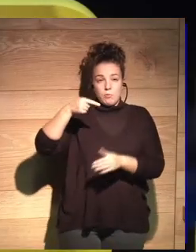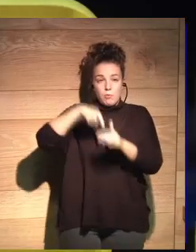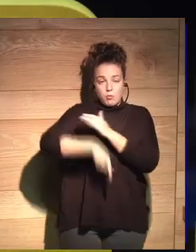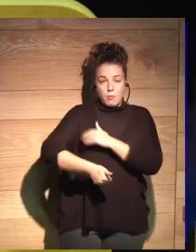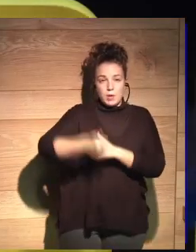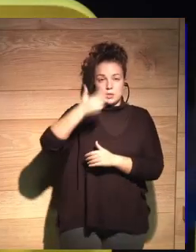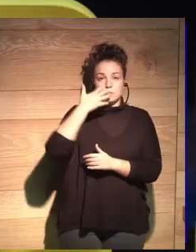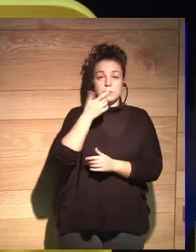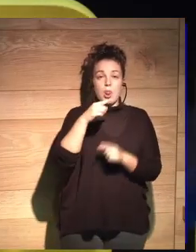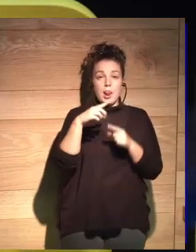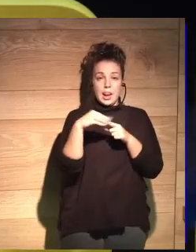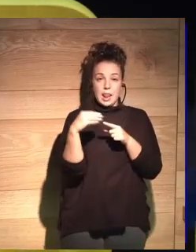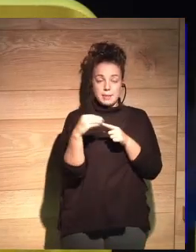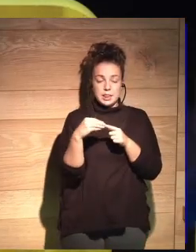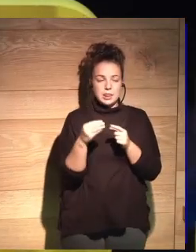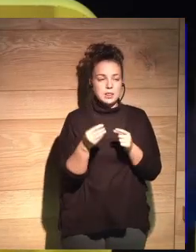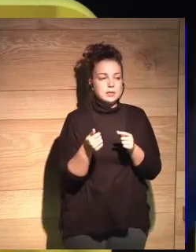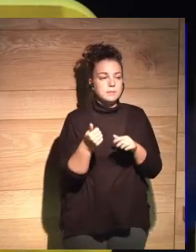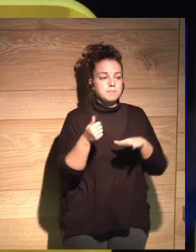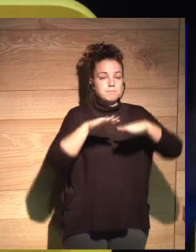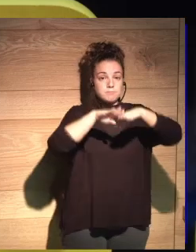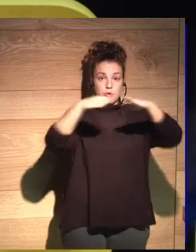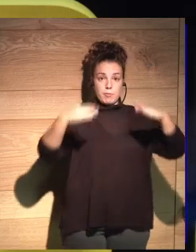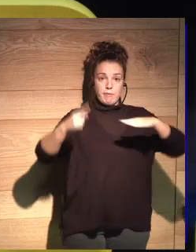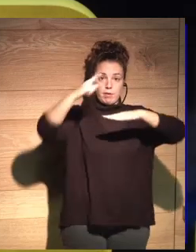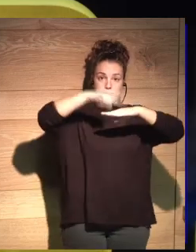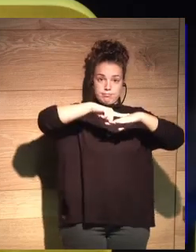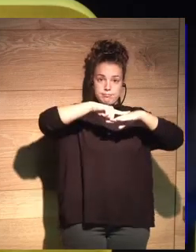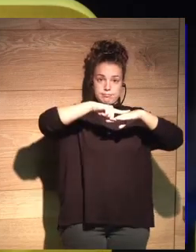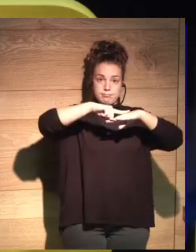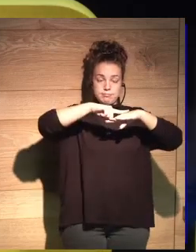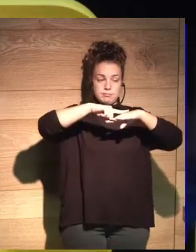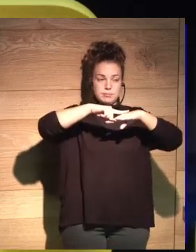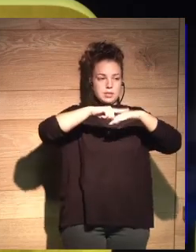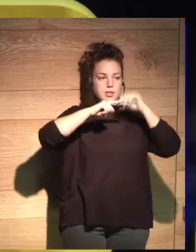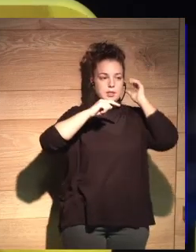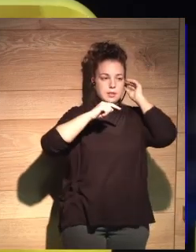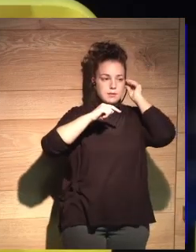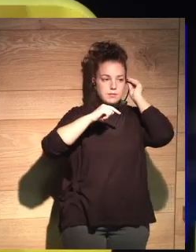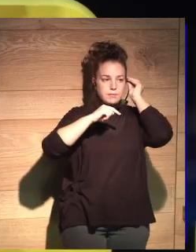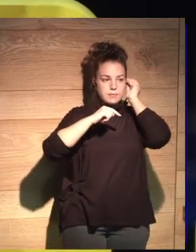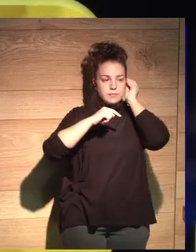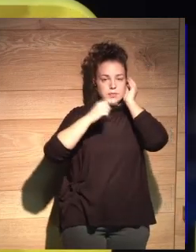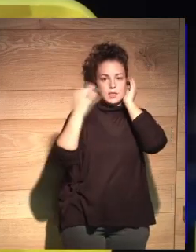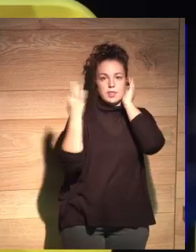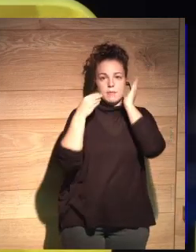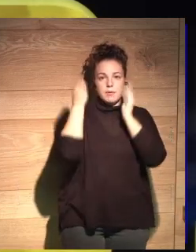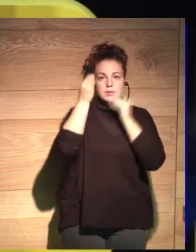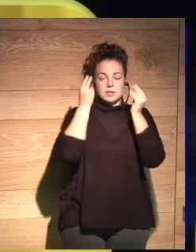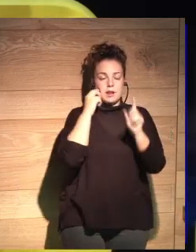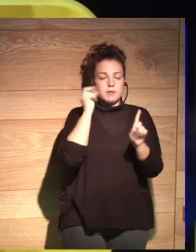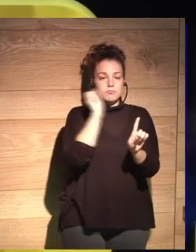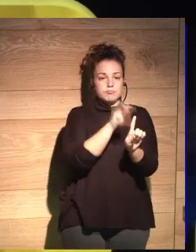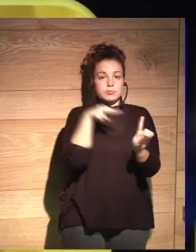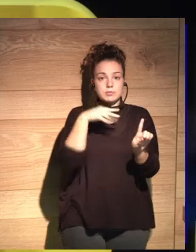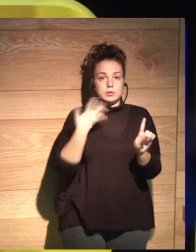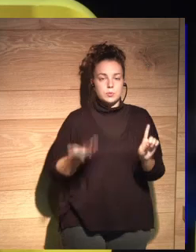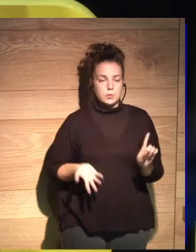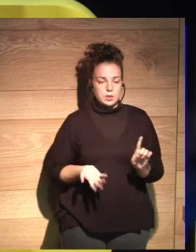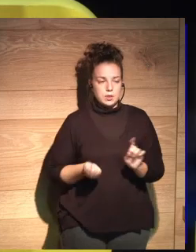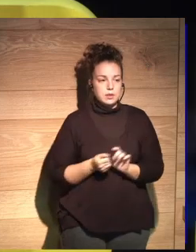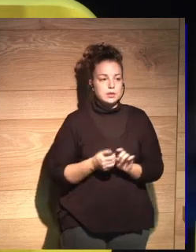about, where does it feel that you touched the surface? What I actually feel is, of course, vibrations in my